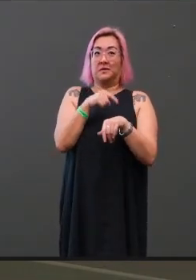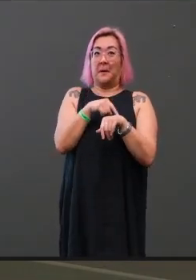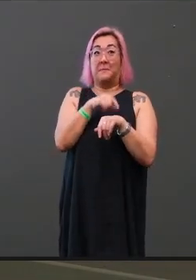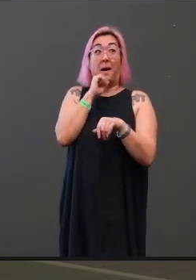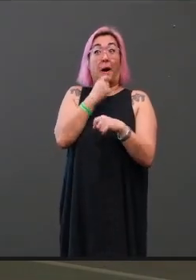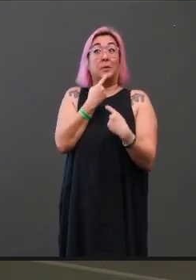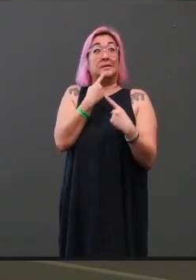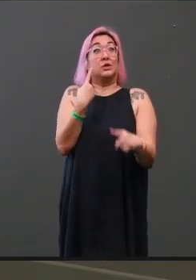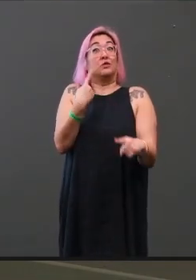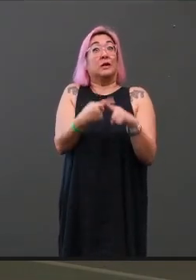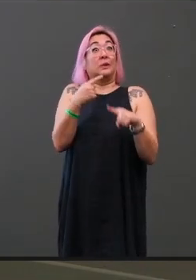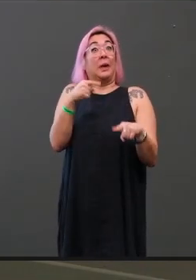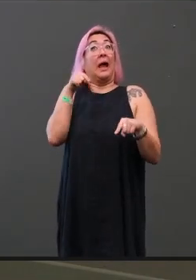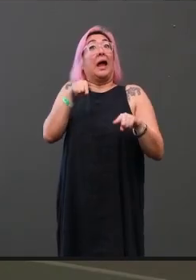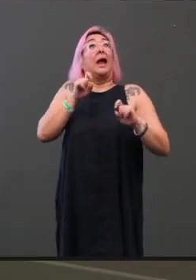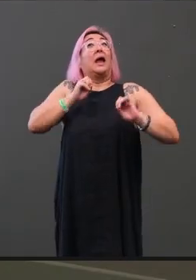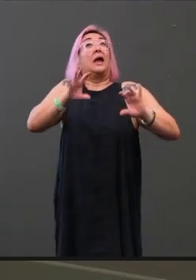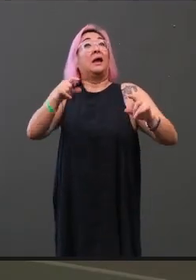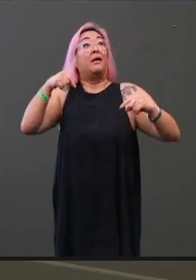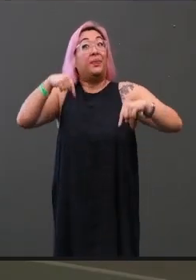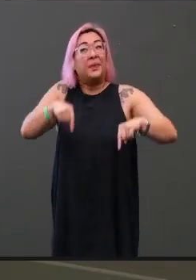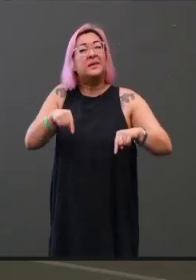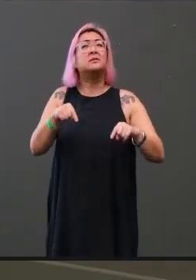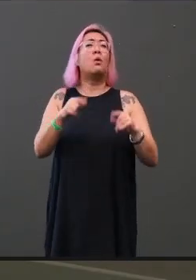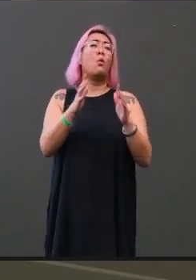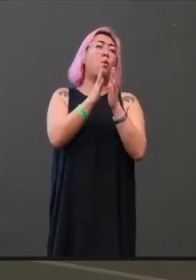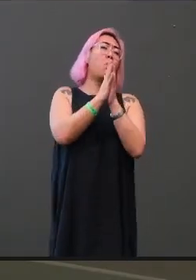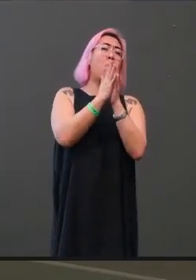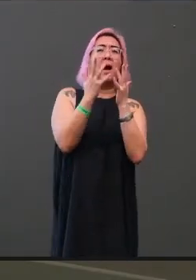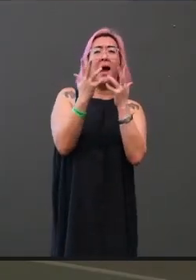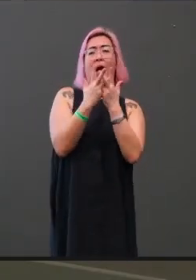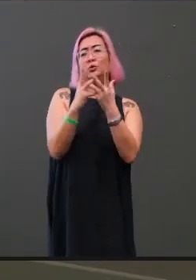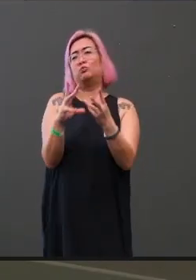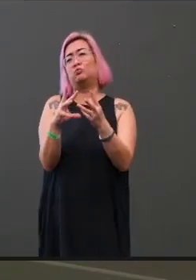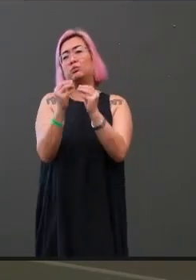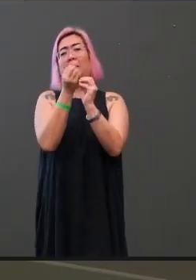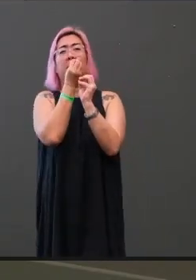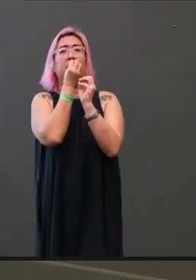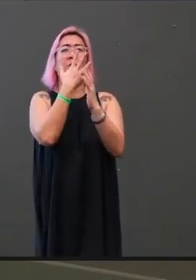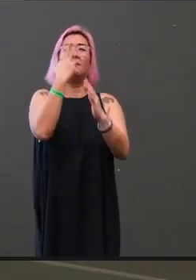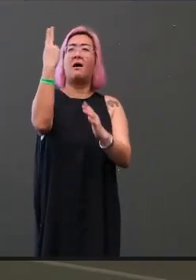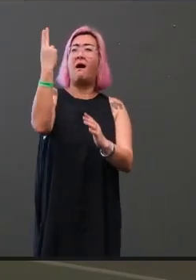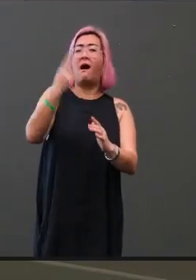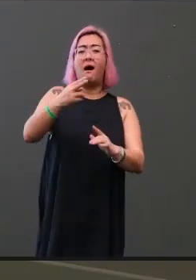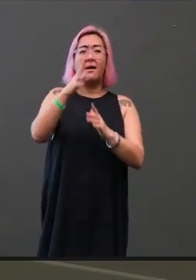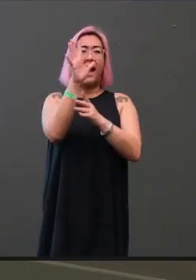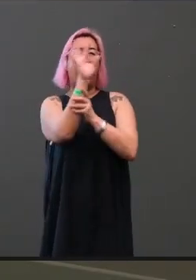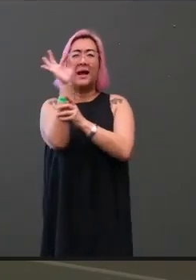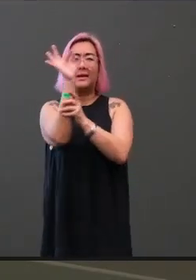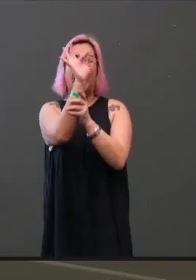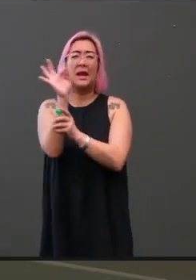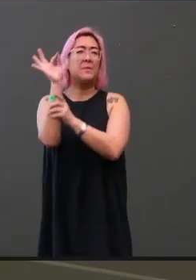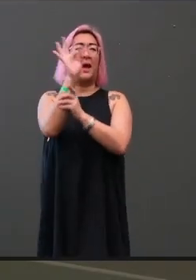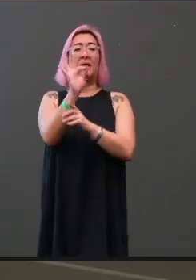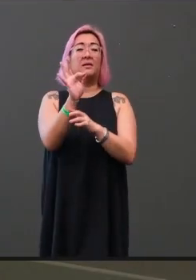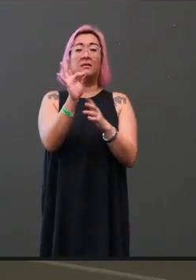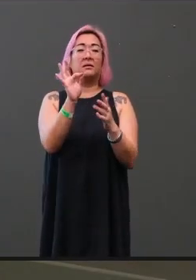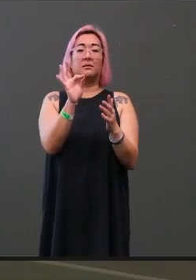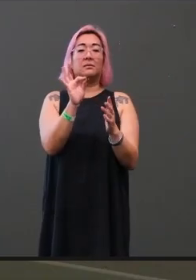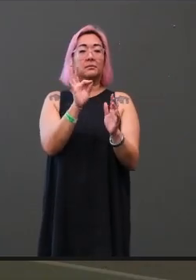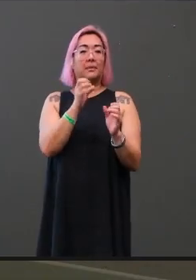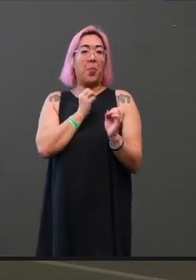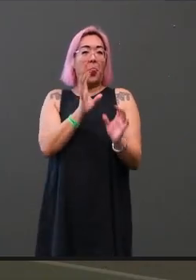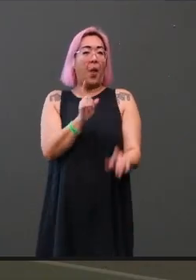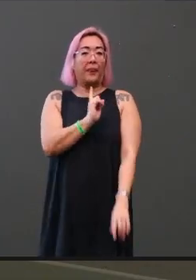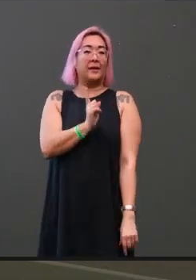about how to draw gorgeous pixel art or how to hand animate nicely. Because if I drew it, it would be neither of those, trust me.